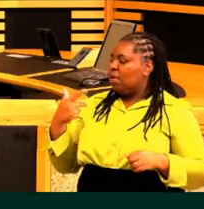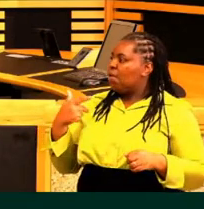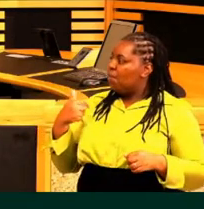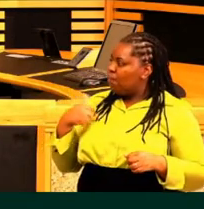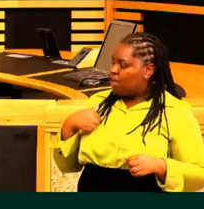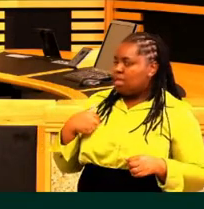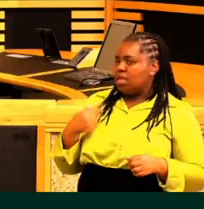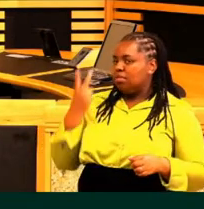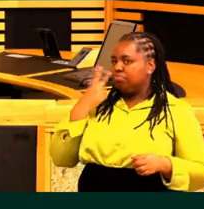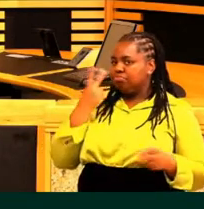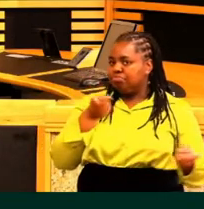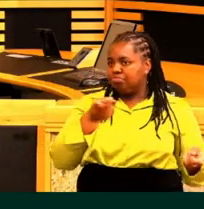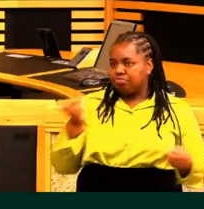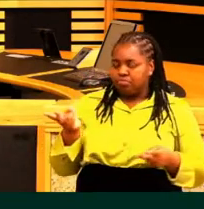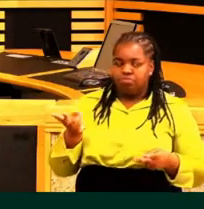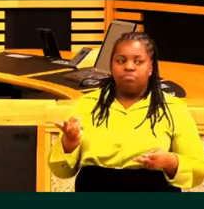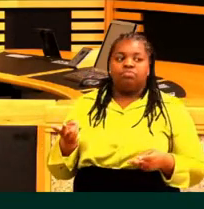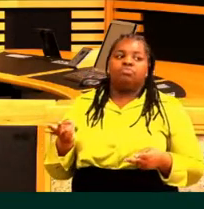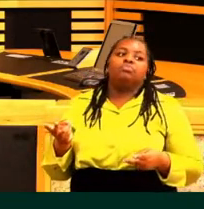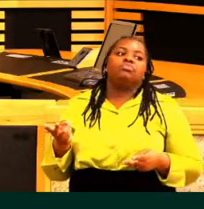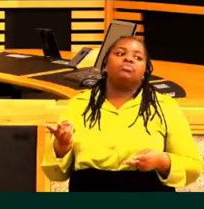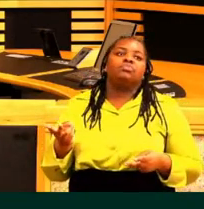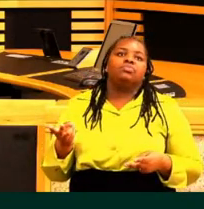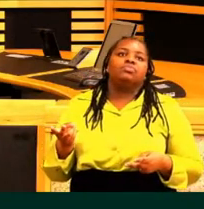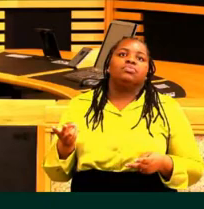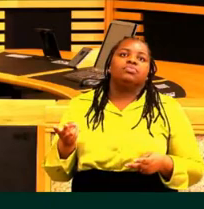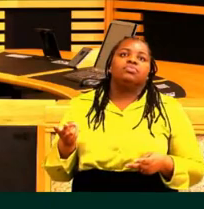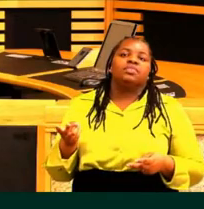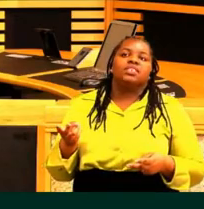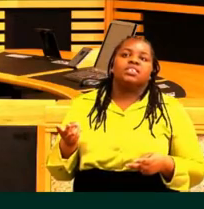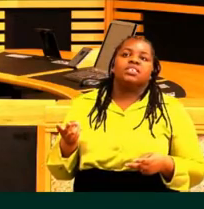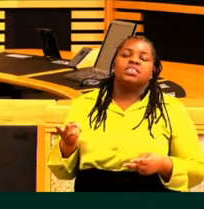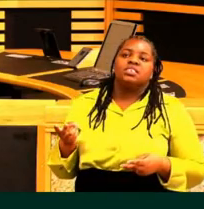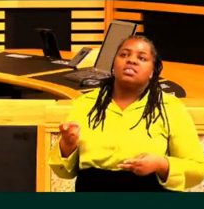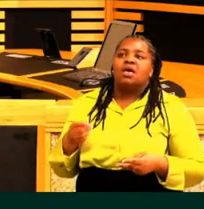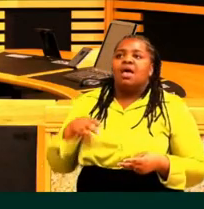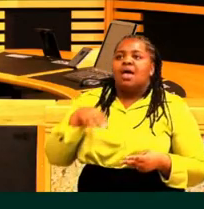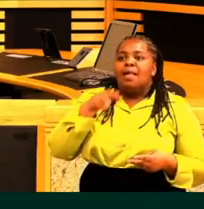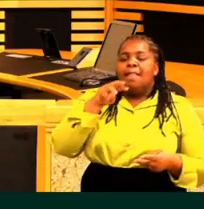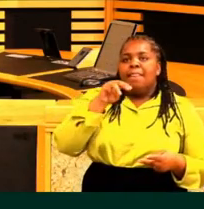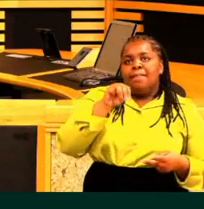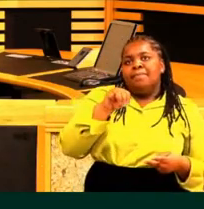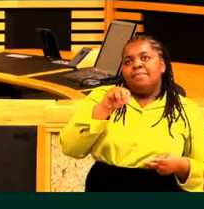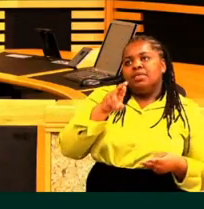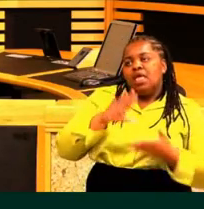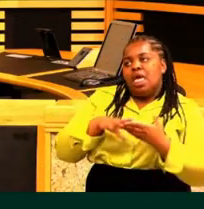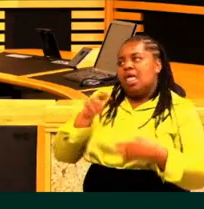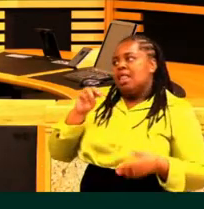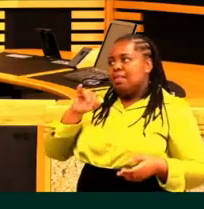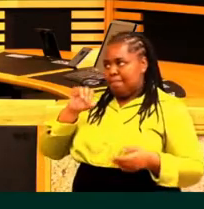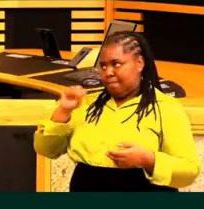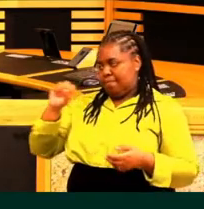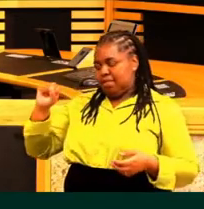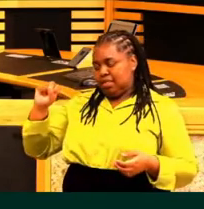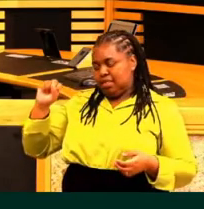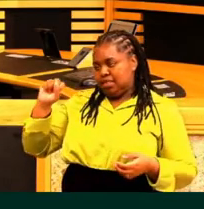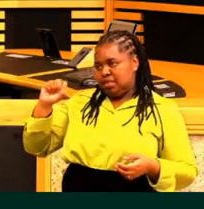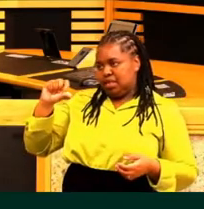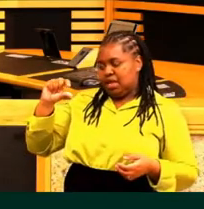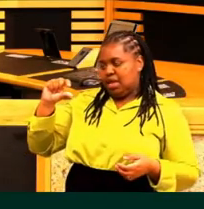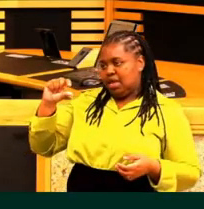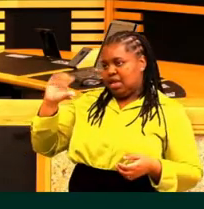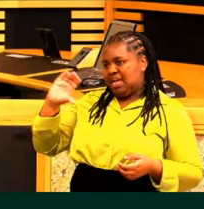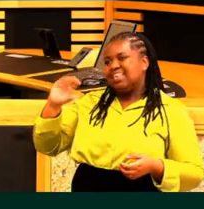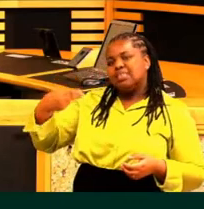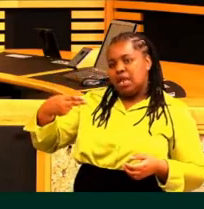have looked into um in a different perspective we looked in that